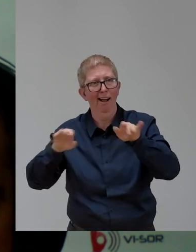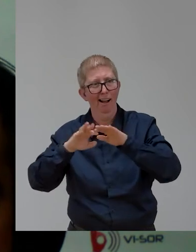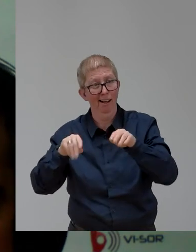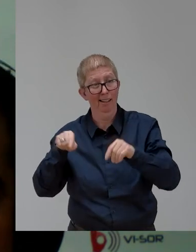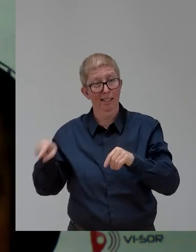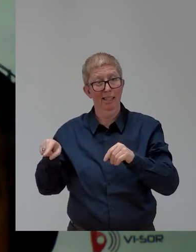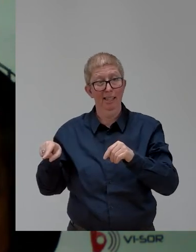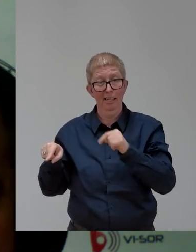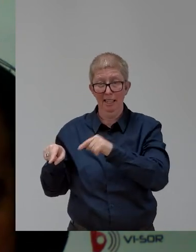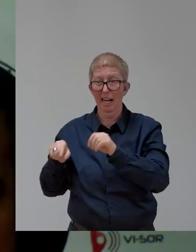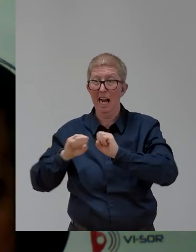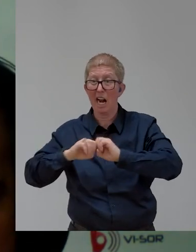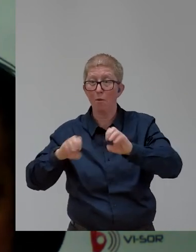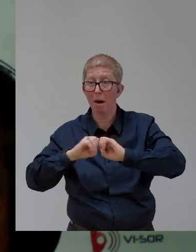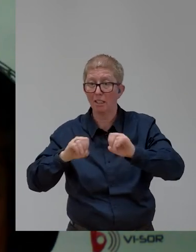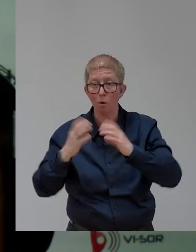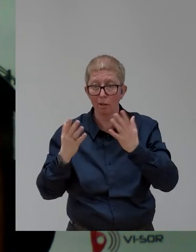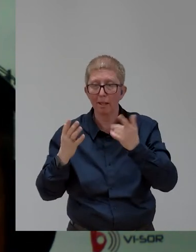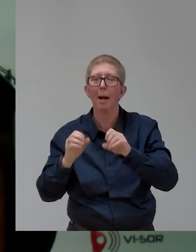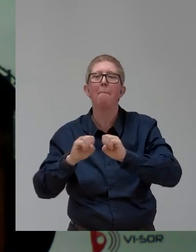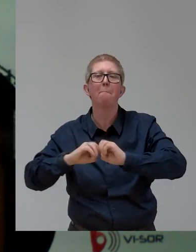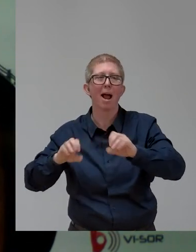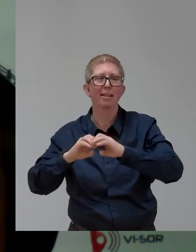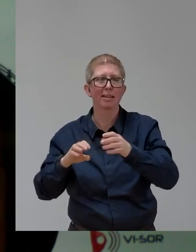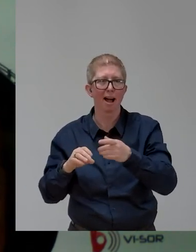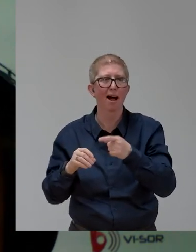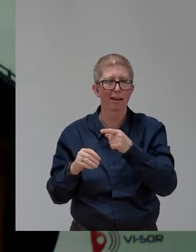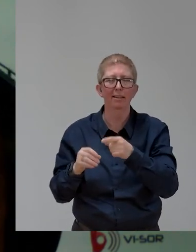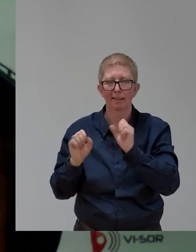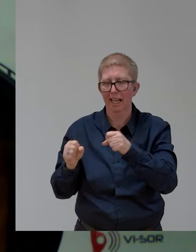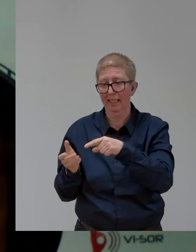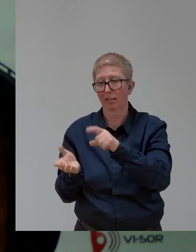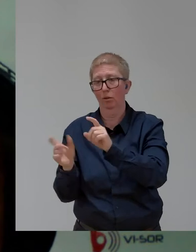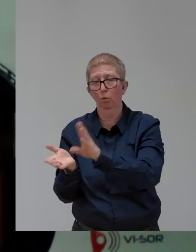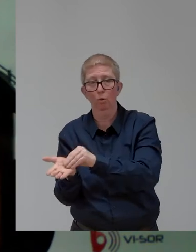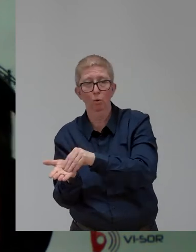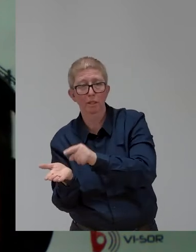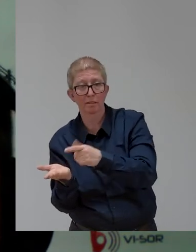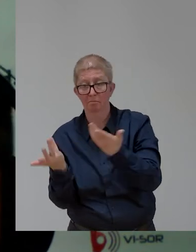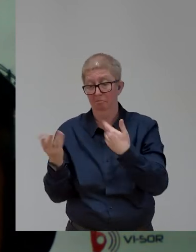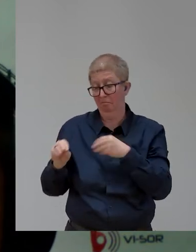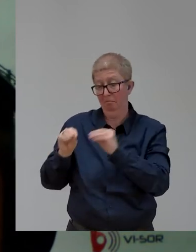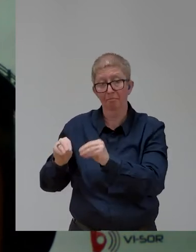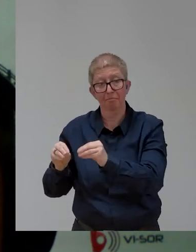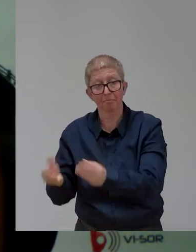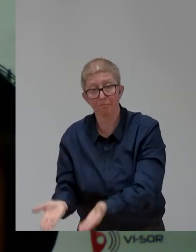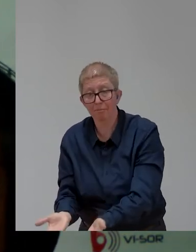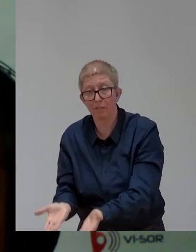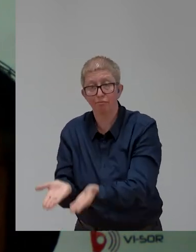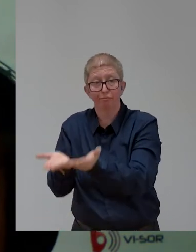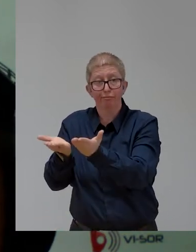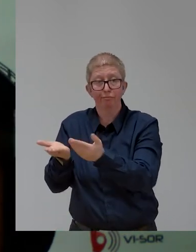to work on cross-cutting issues such as education, rights, inequality, support for vulnerable groups as